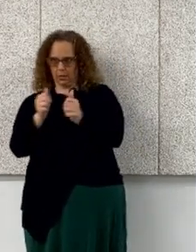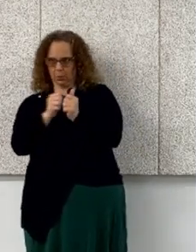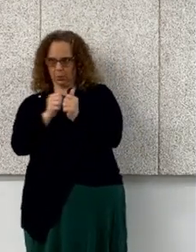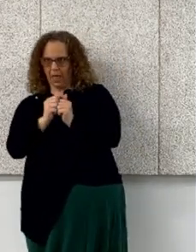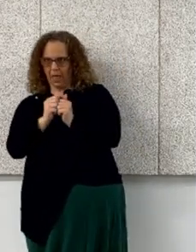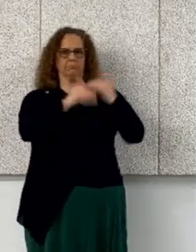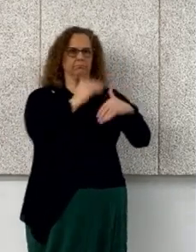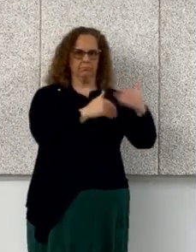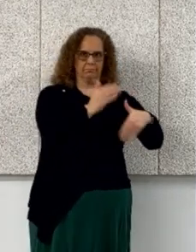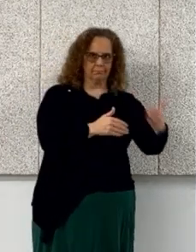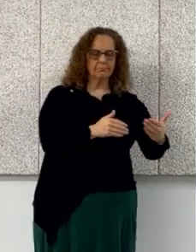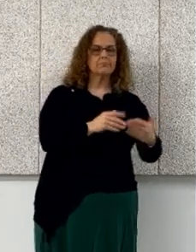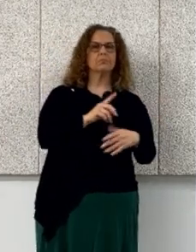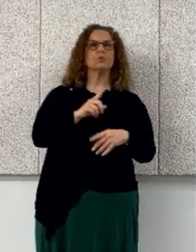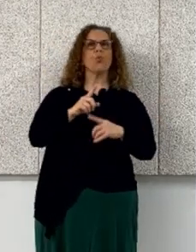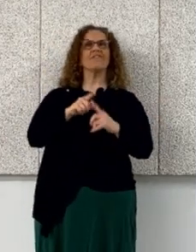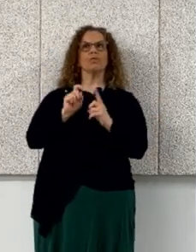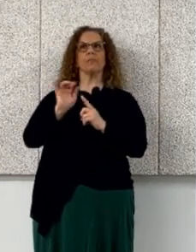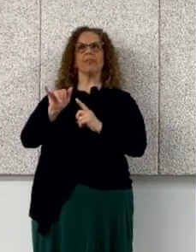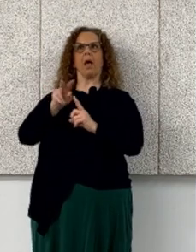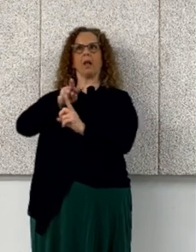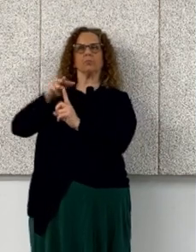view, I feel